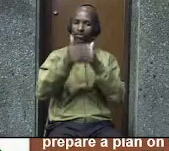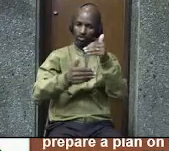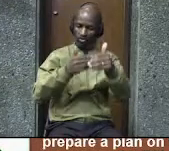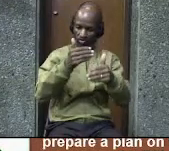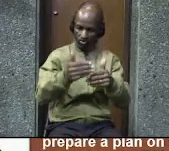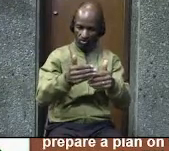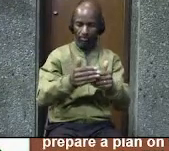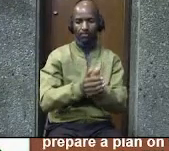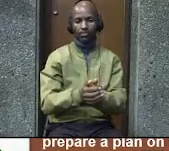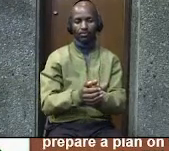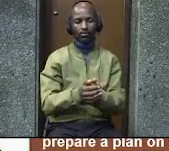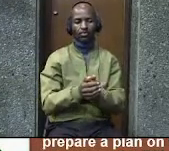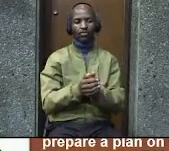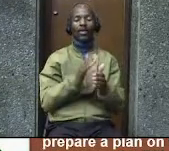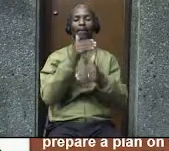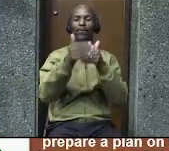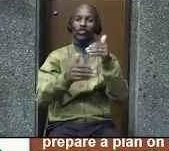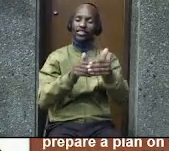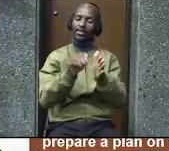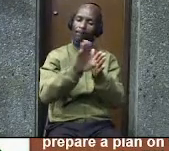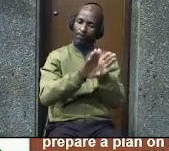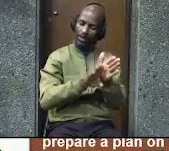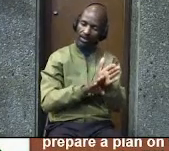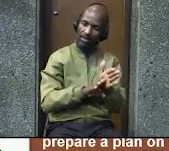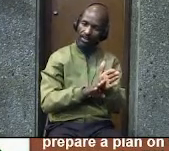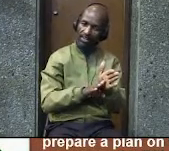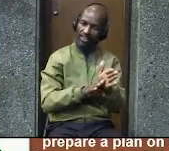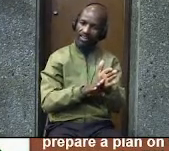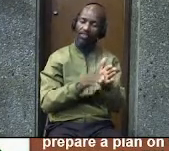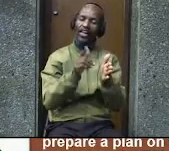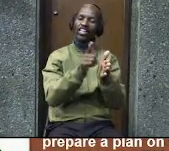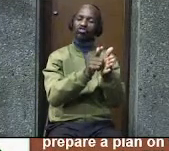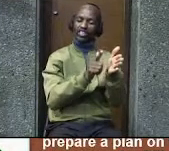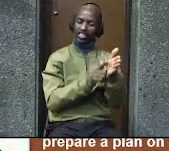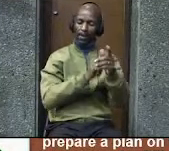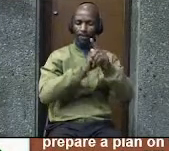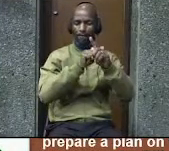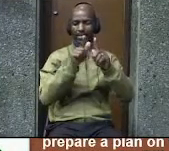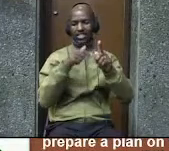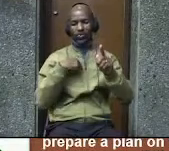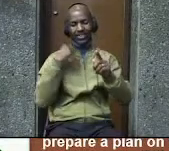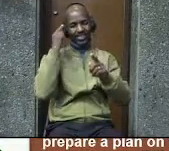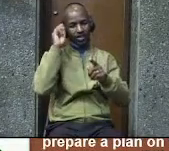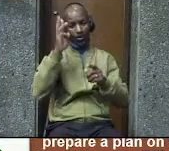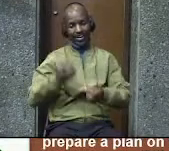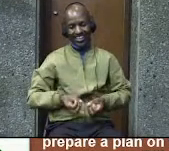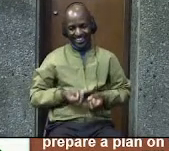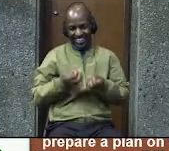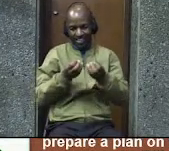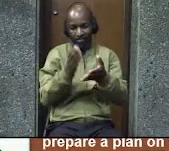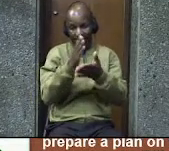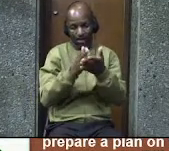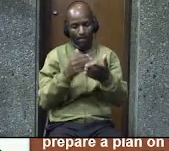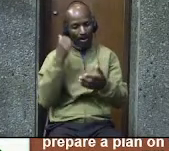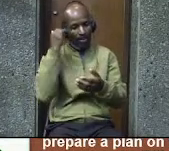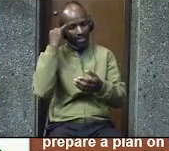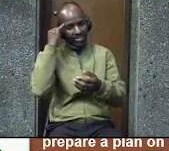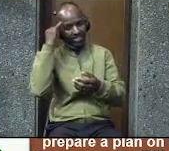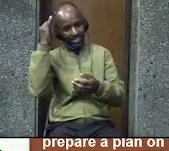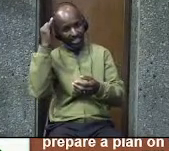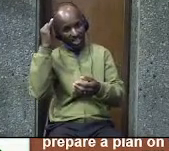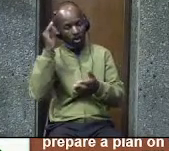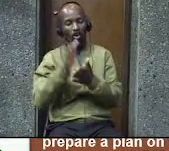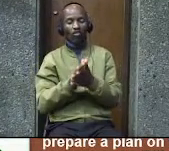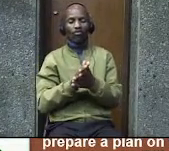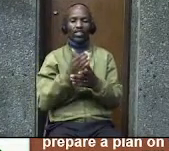process of, processing a bill in the legislature. But we thought that it would give you at least some idea of what